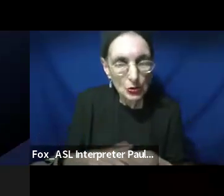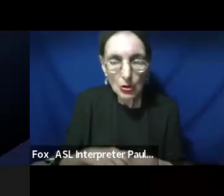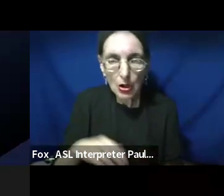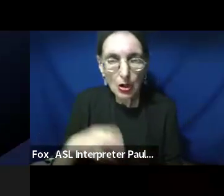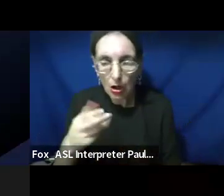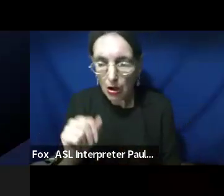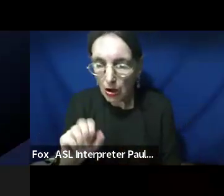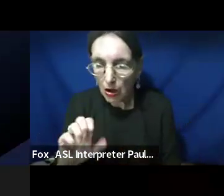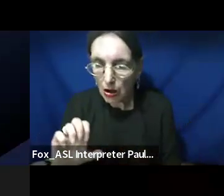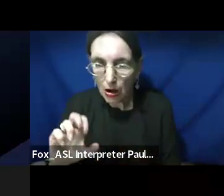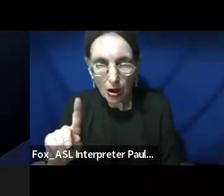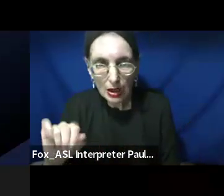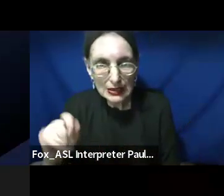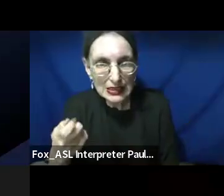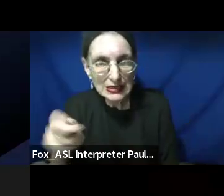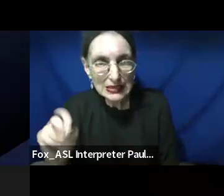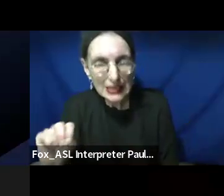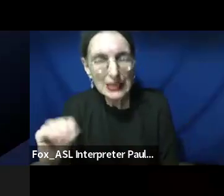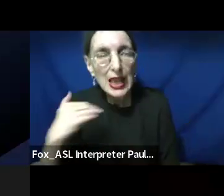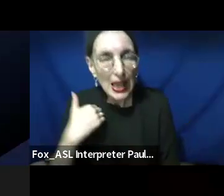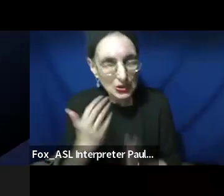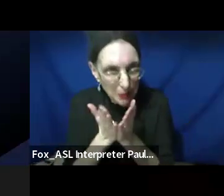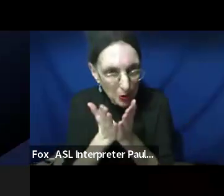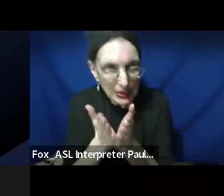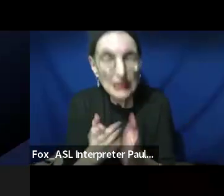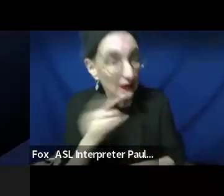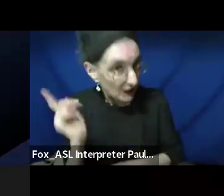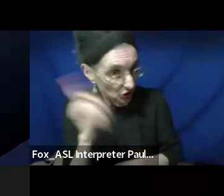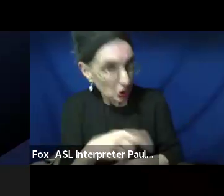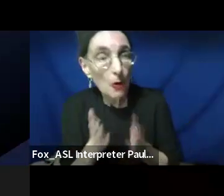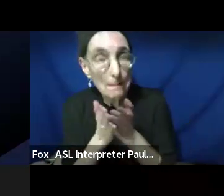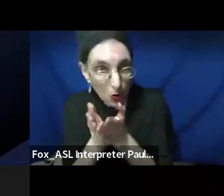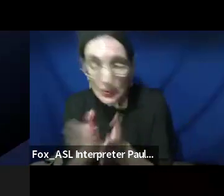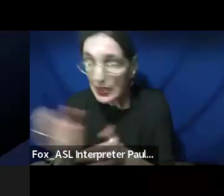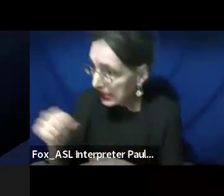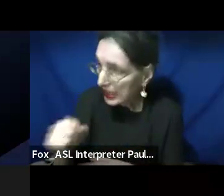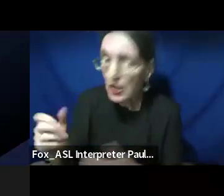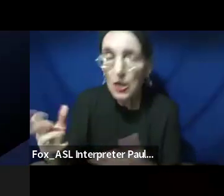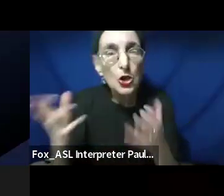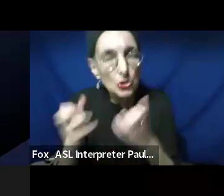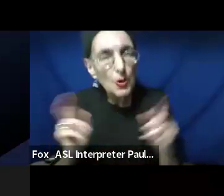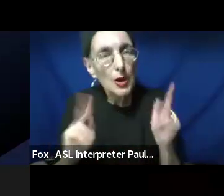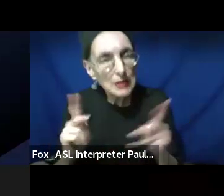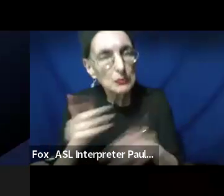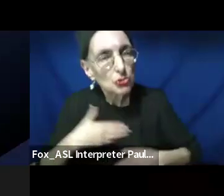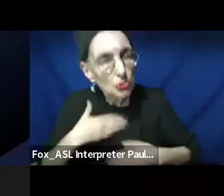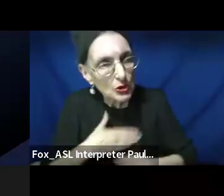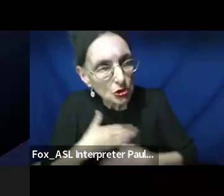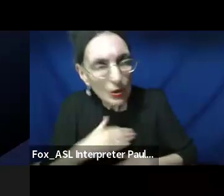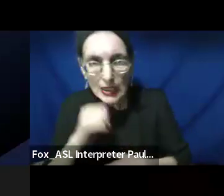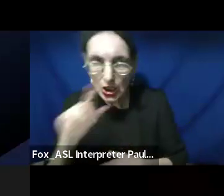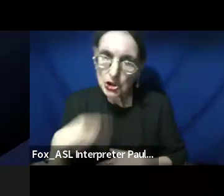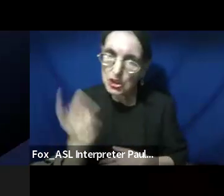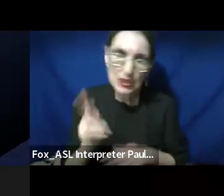boating, and I was like, let's go to the boating, and yeah, like you want everybody to enjoy, not just the person